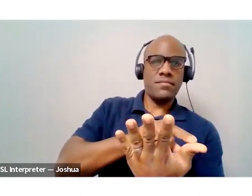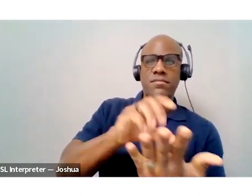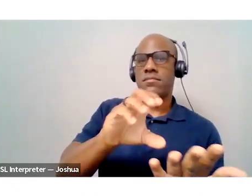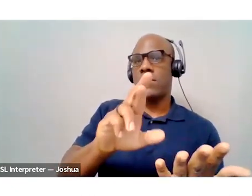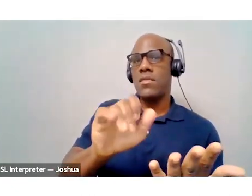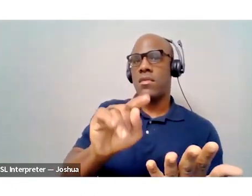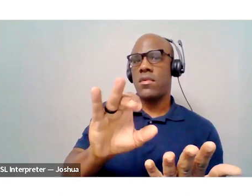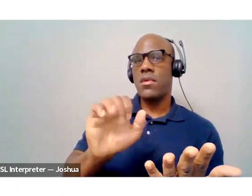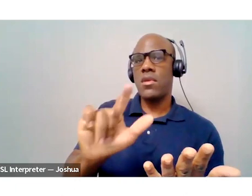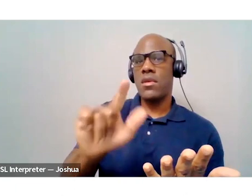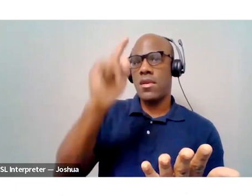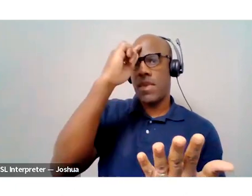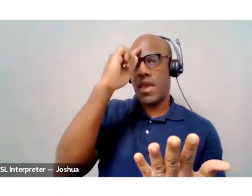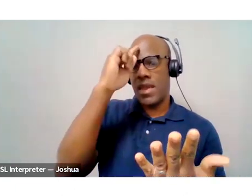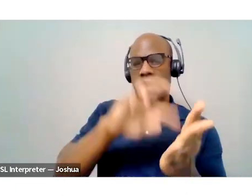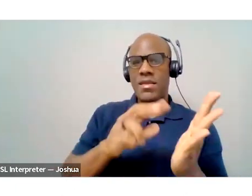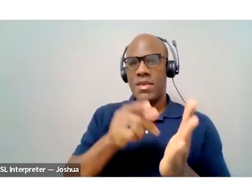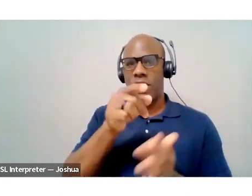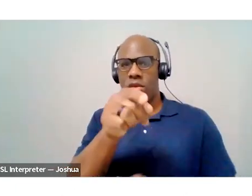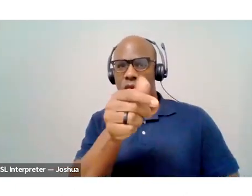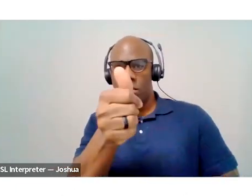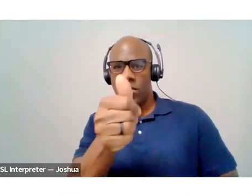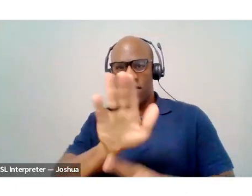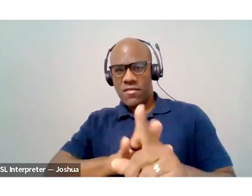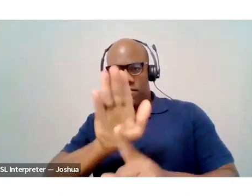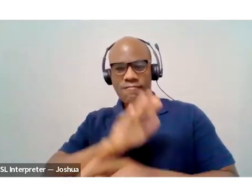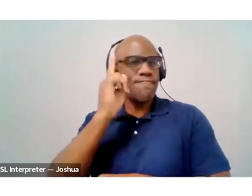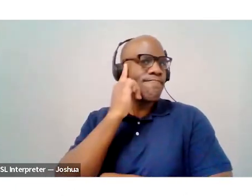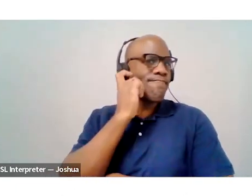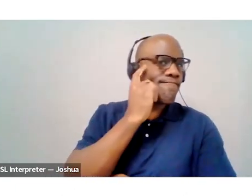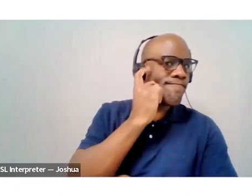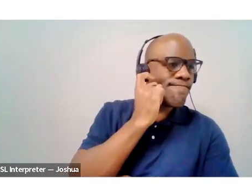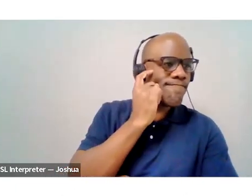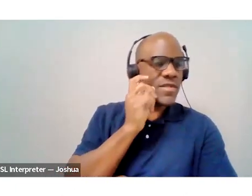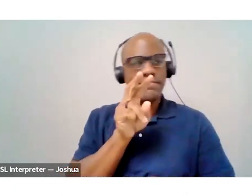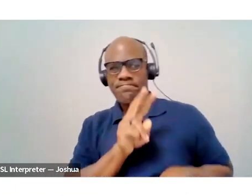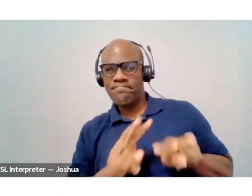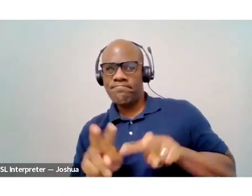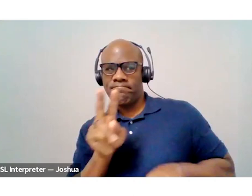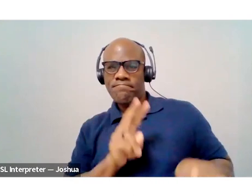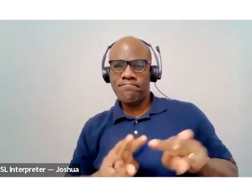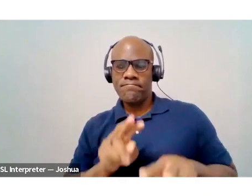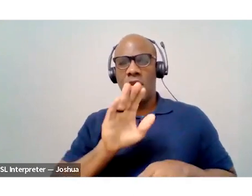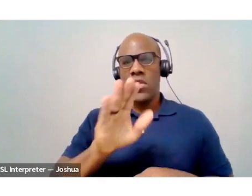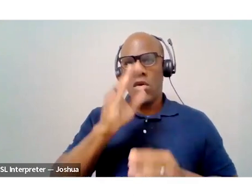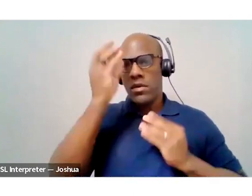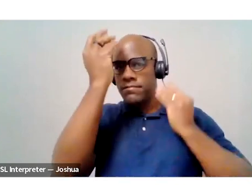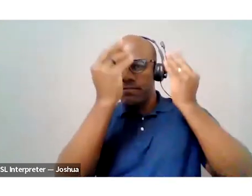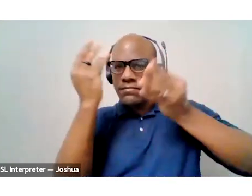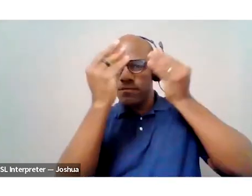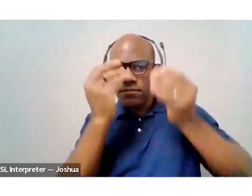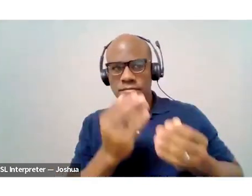you are a skeptic. You have a critical way of engaging and